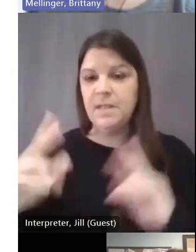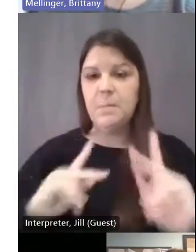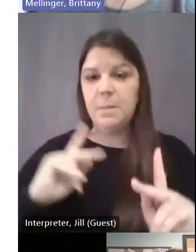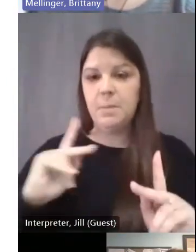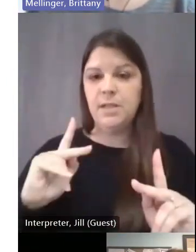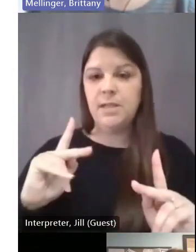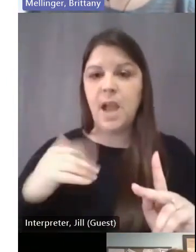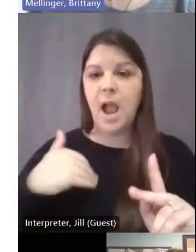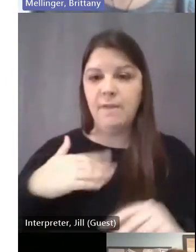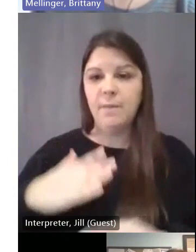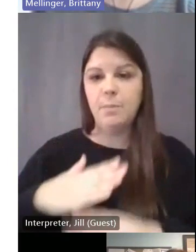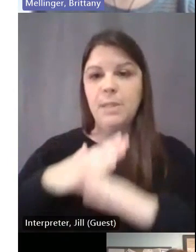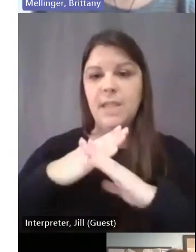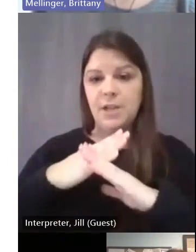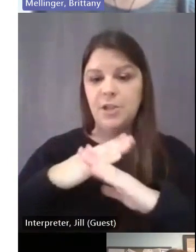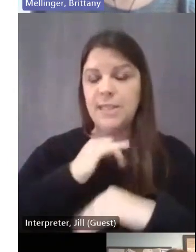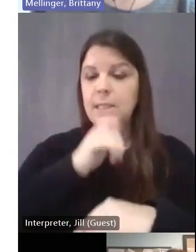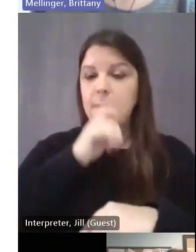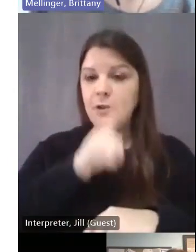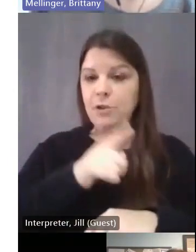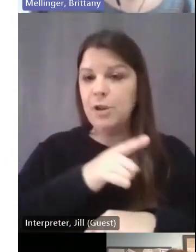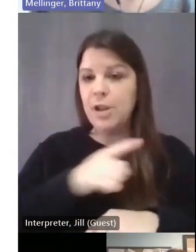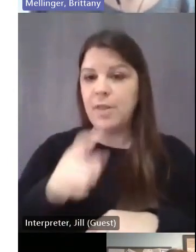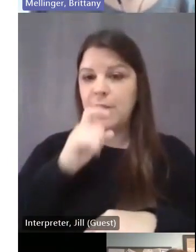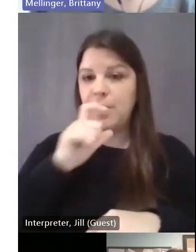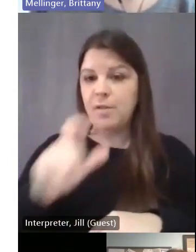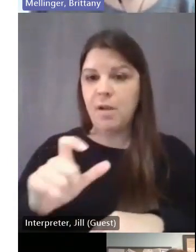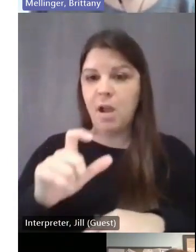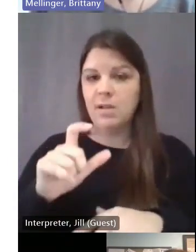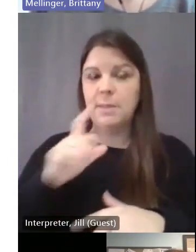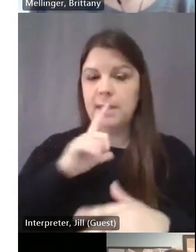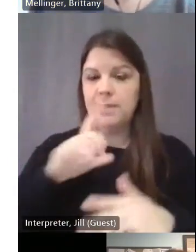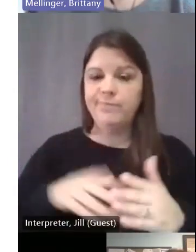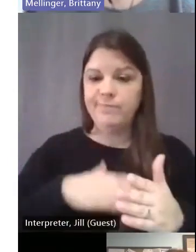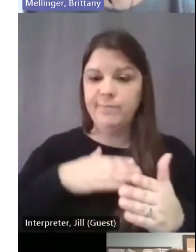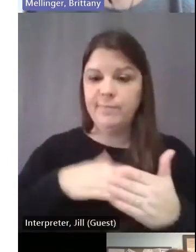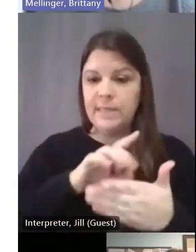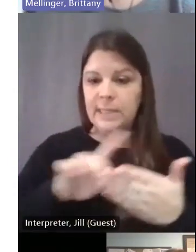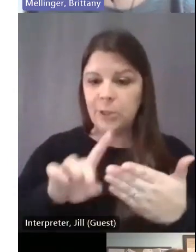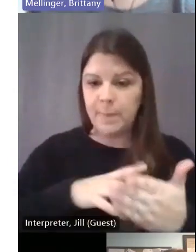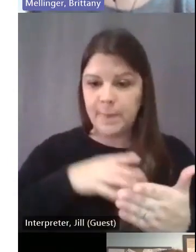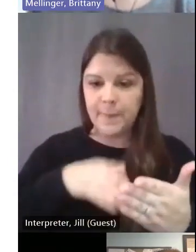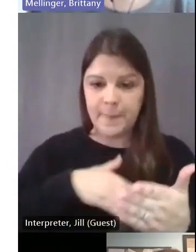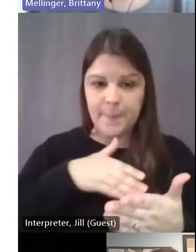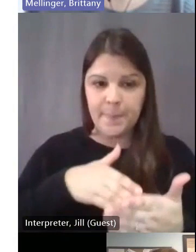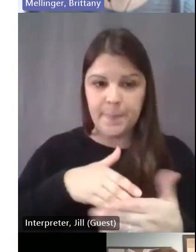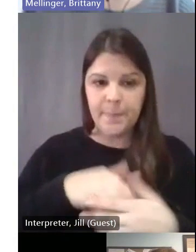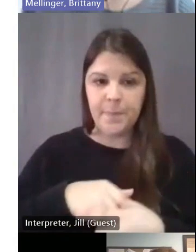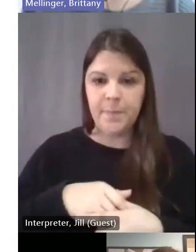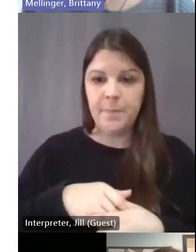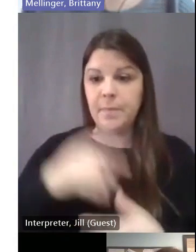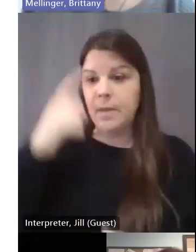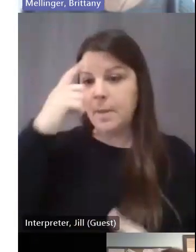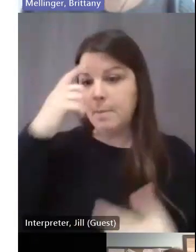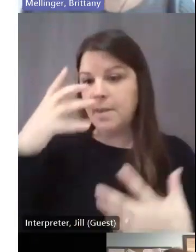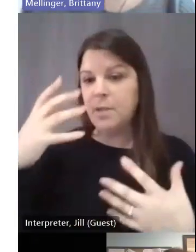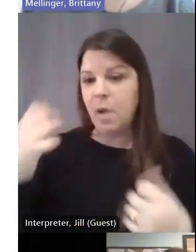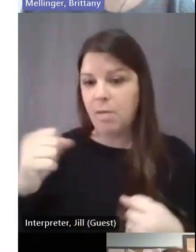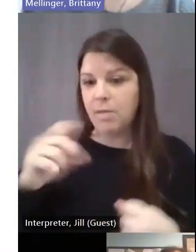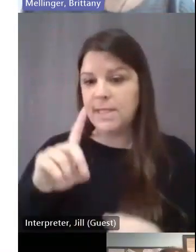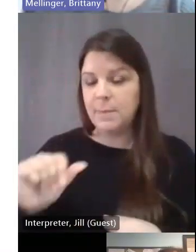have these protections to make sure that they're not receiving adverse treatment. And mental health disability is